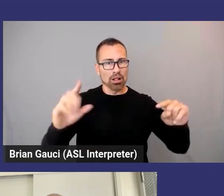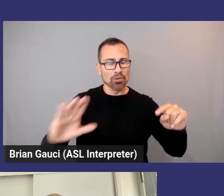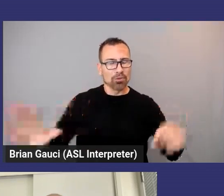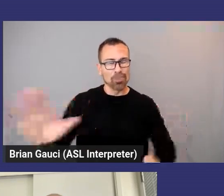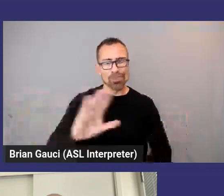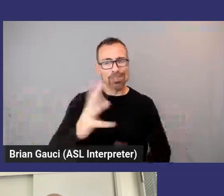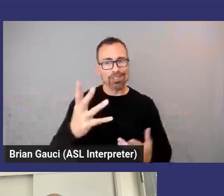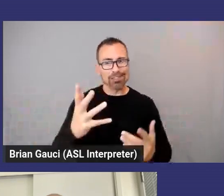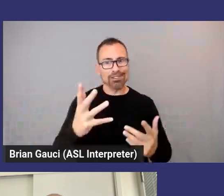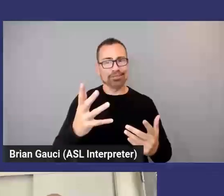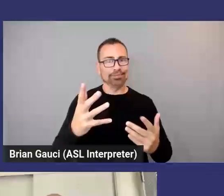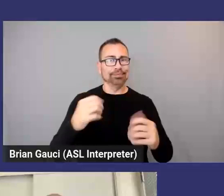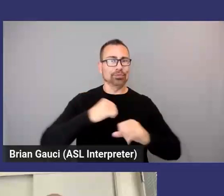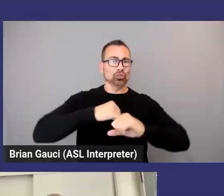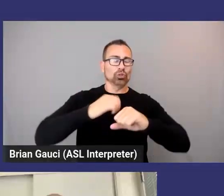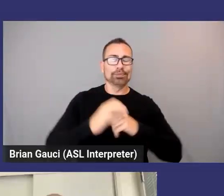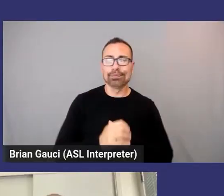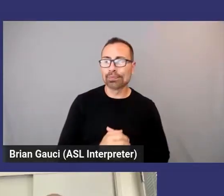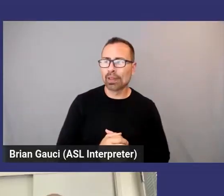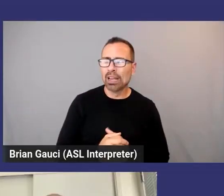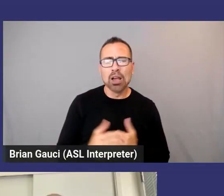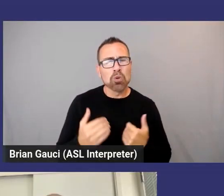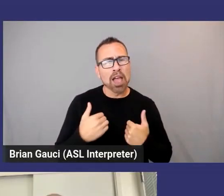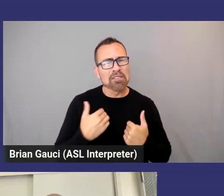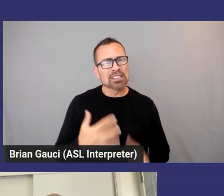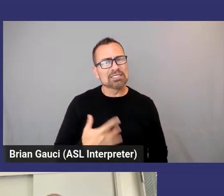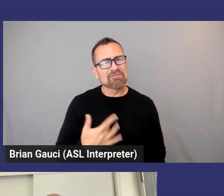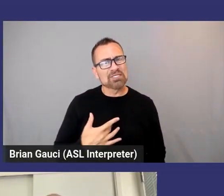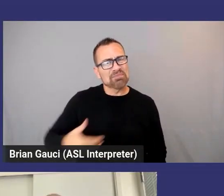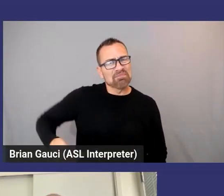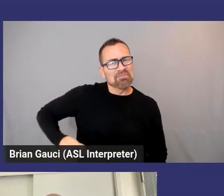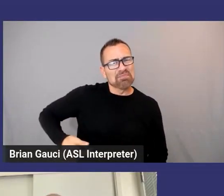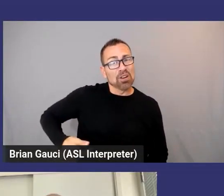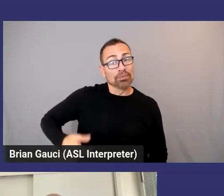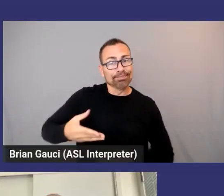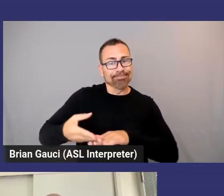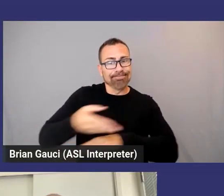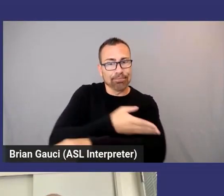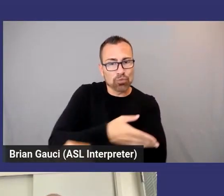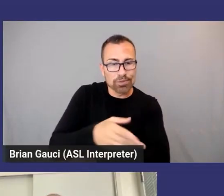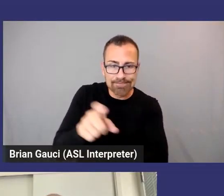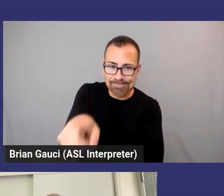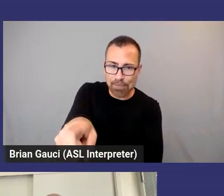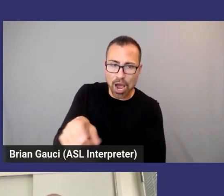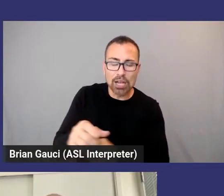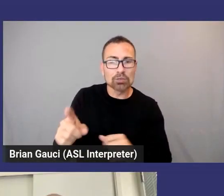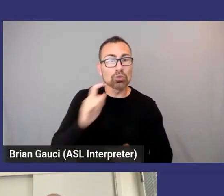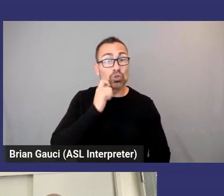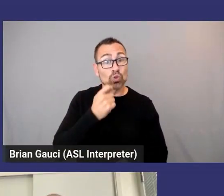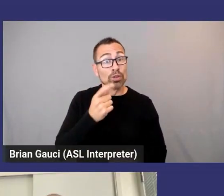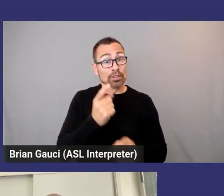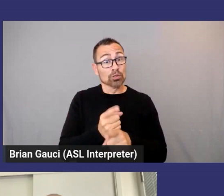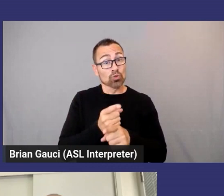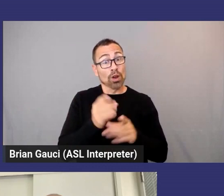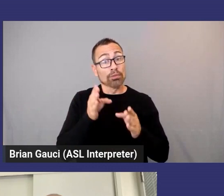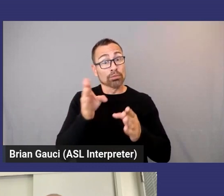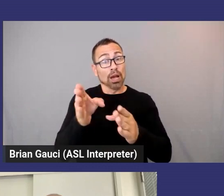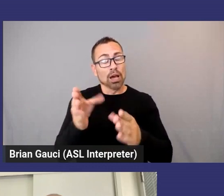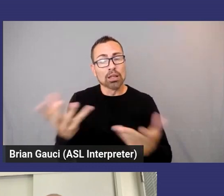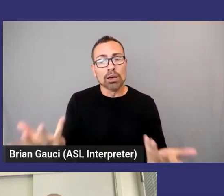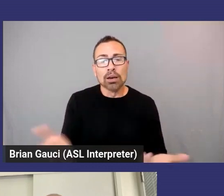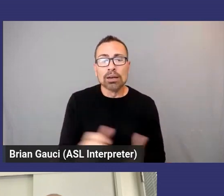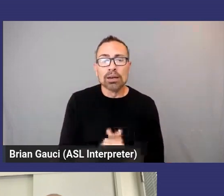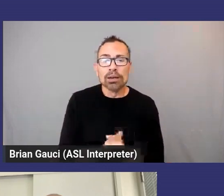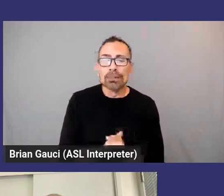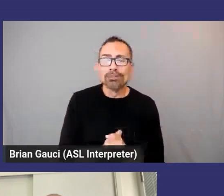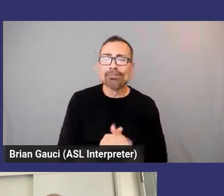think they've gotten this kind of motion of, hey, we need to get better, which is cool, right? Like, it's awesome. And this is the right pattern that we should be going into.